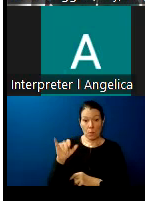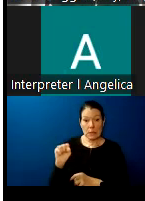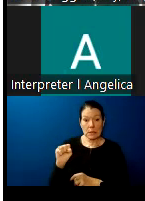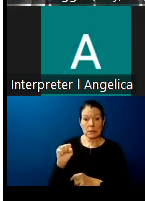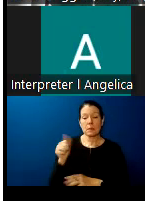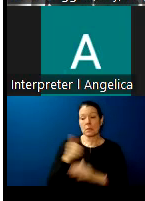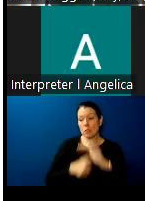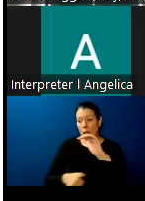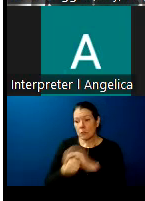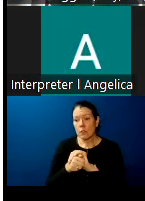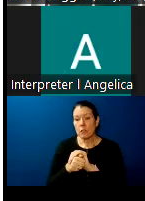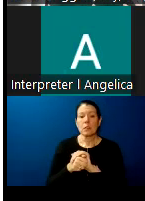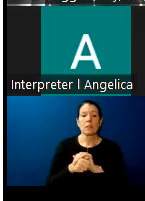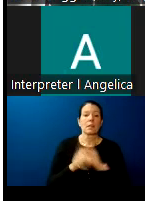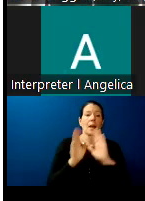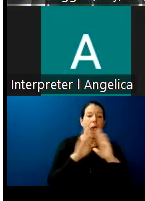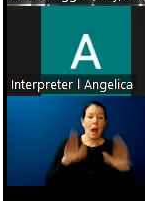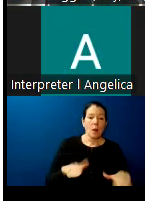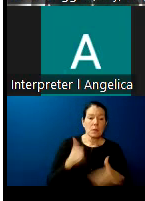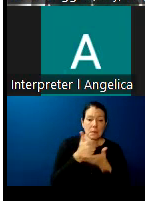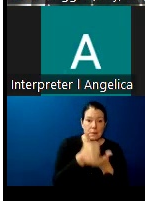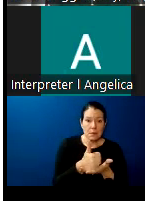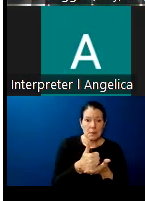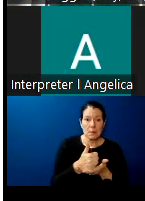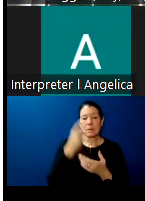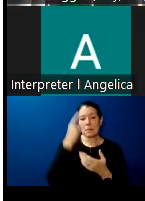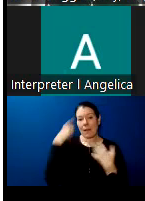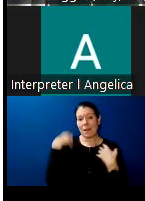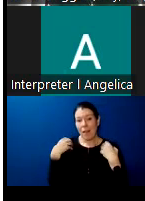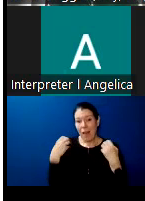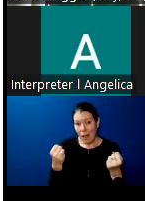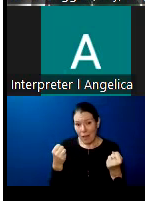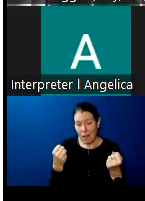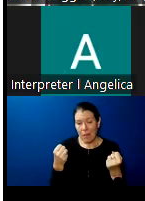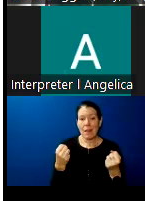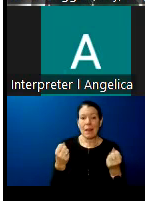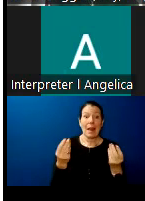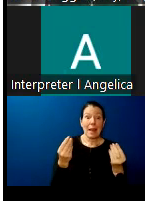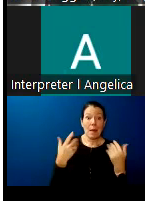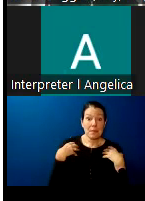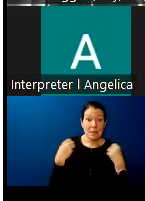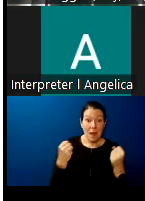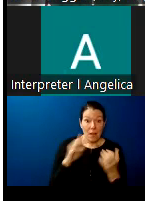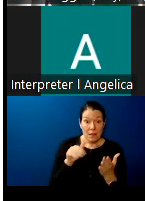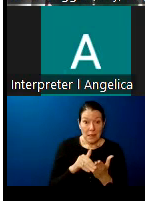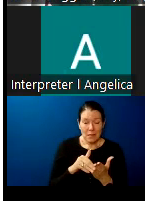shelters and housing assistance, mental health providers, campus health centers. They have information on so